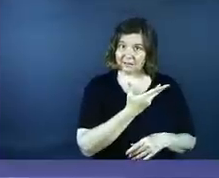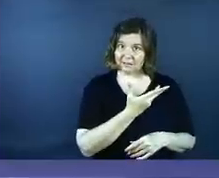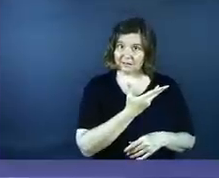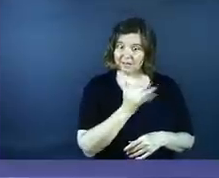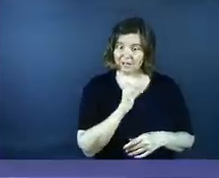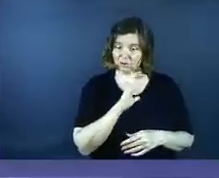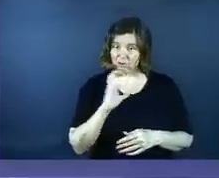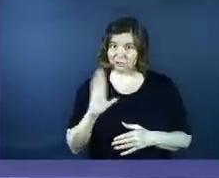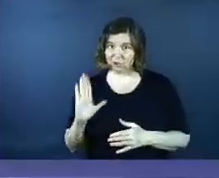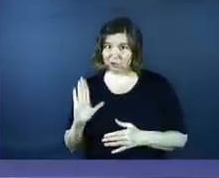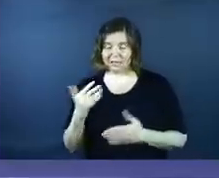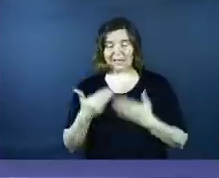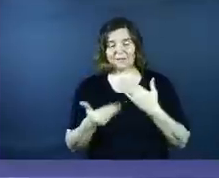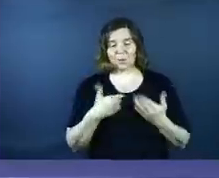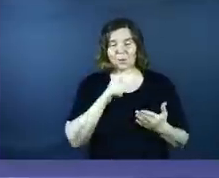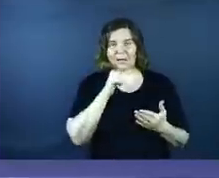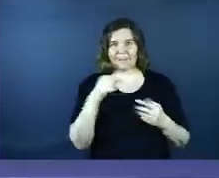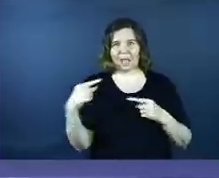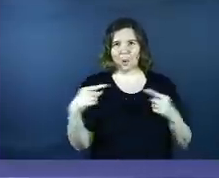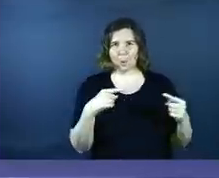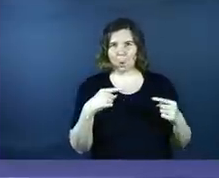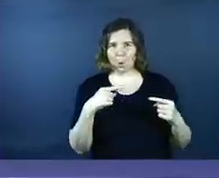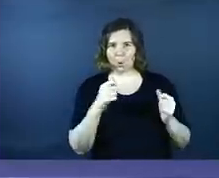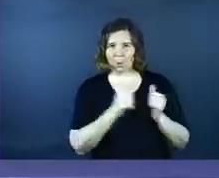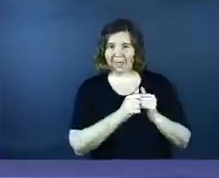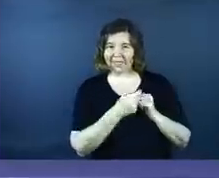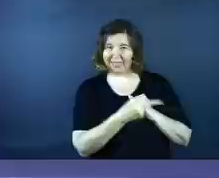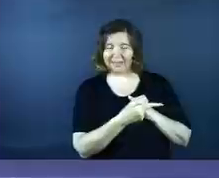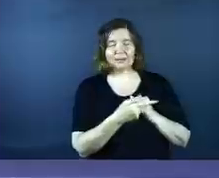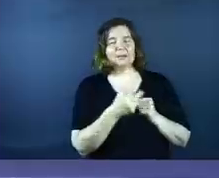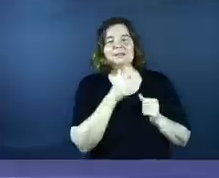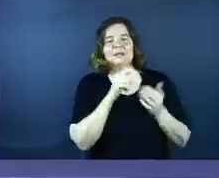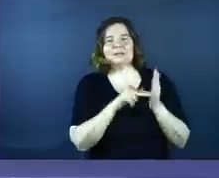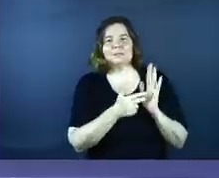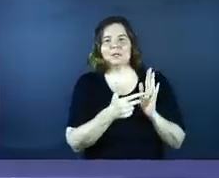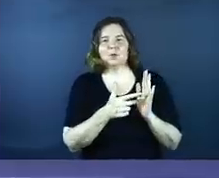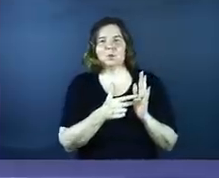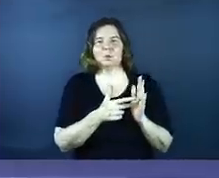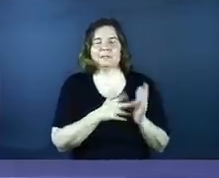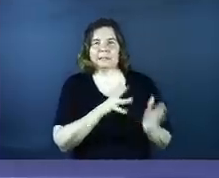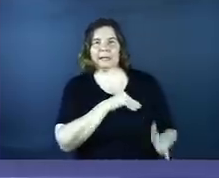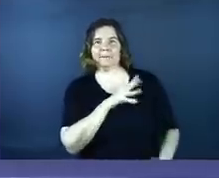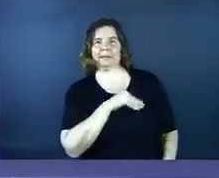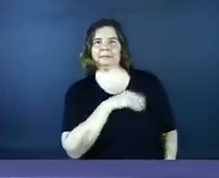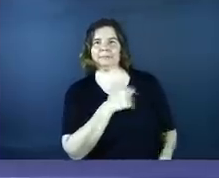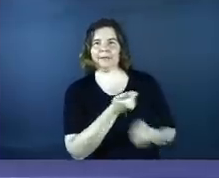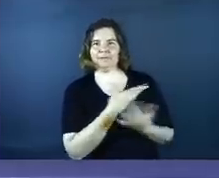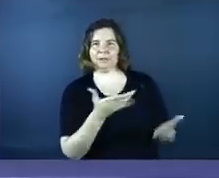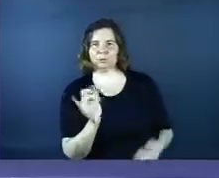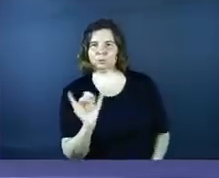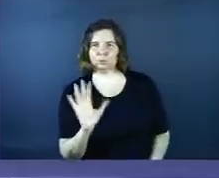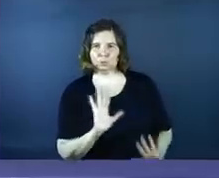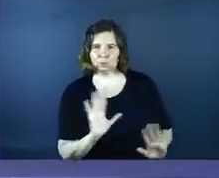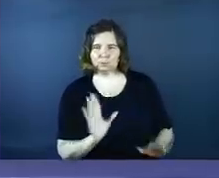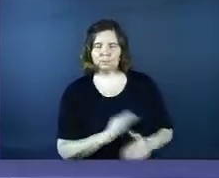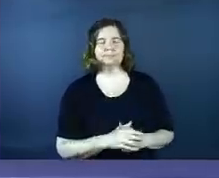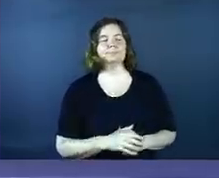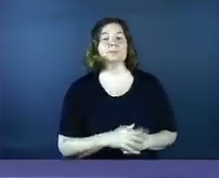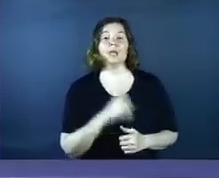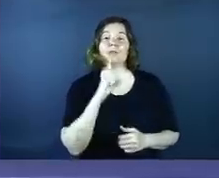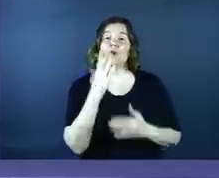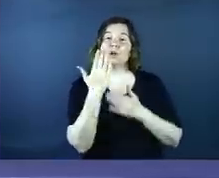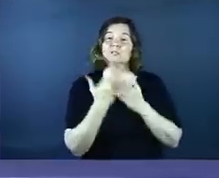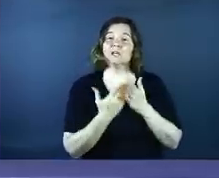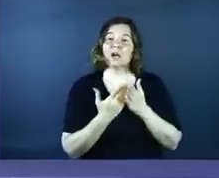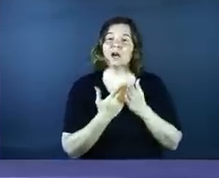Christians, even though we may not be at war with them, it doesn't mean that we just swallow everything they tell us. There are